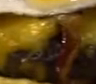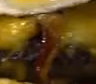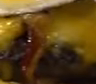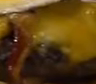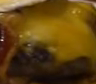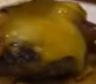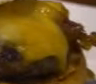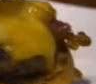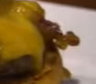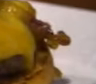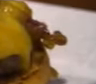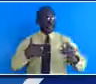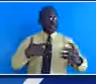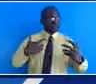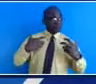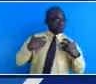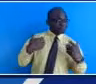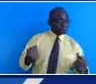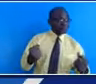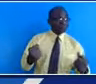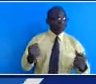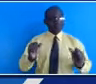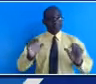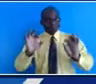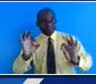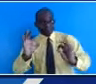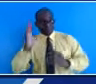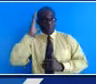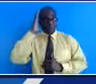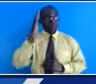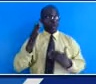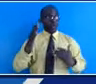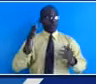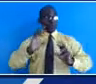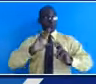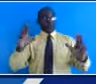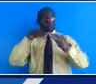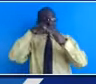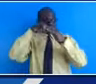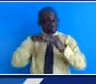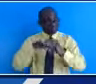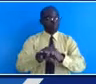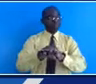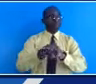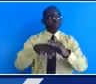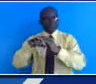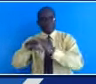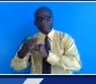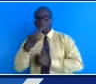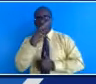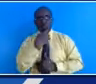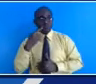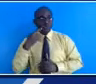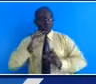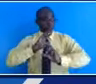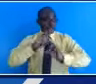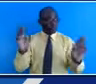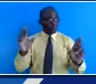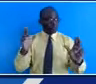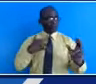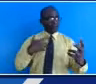confident that business will, people will come out and business will grow. We cannot do it without the local support of all the residents.